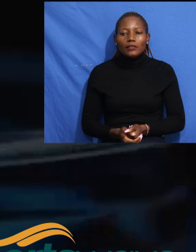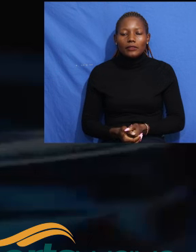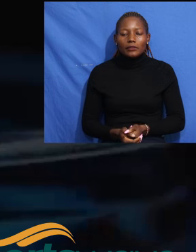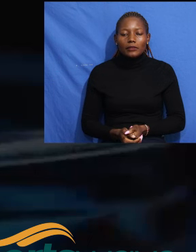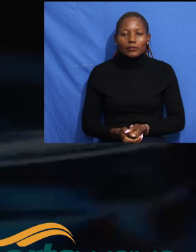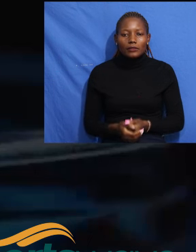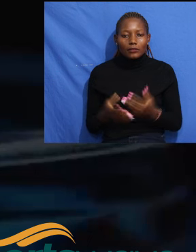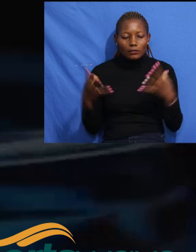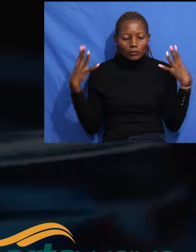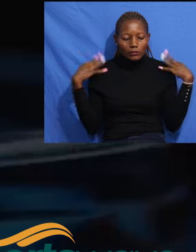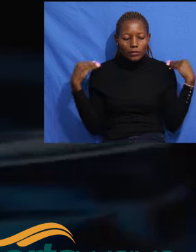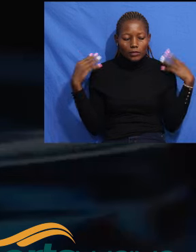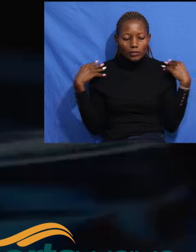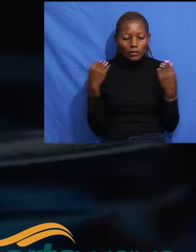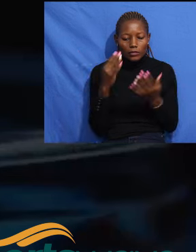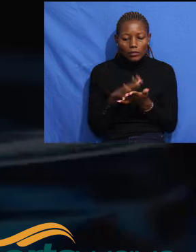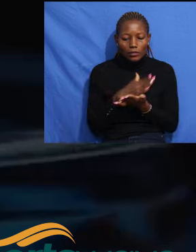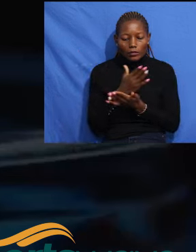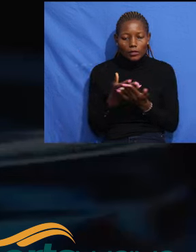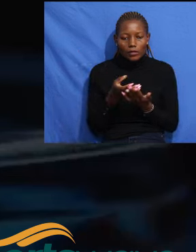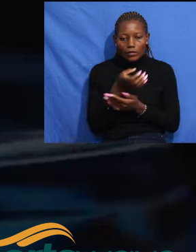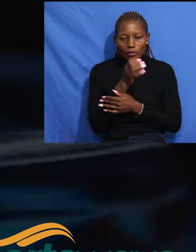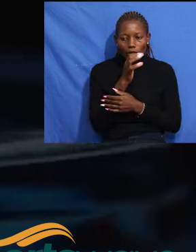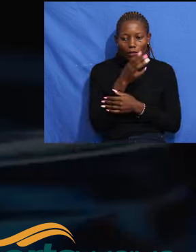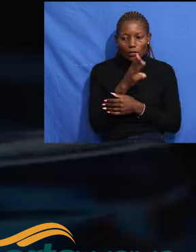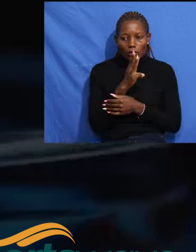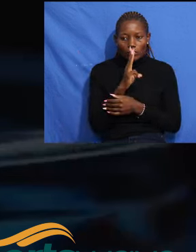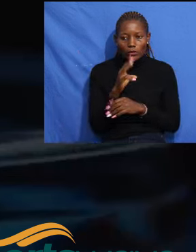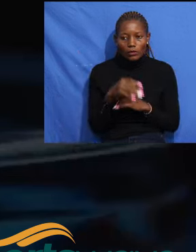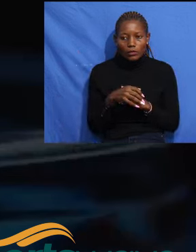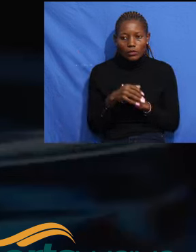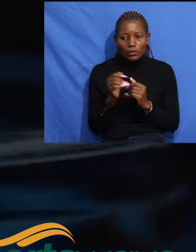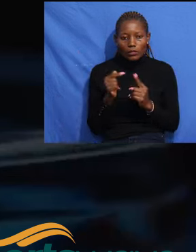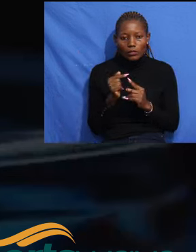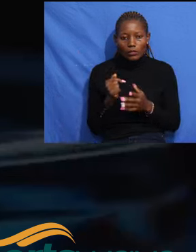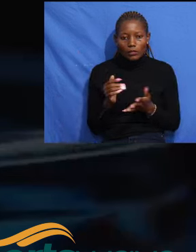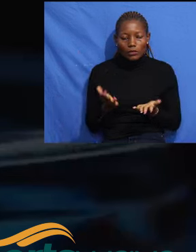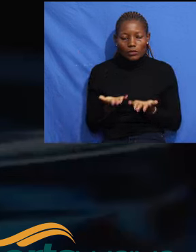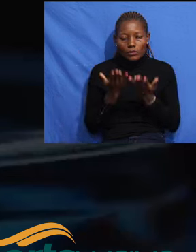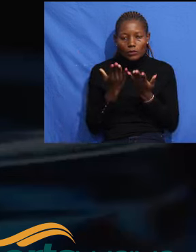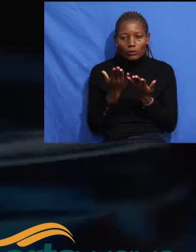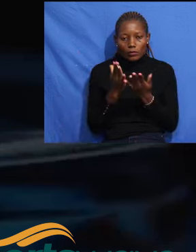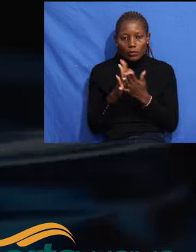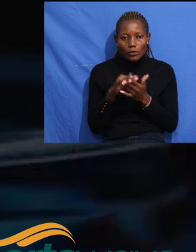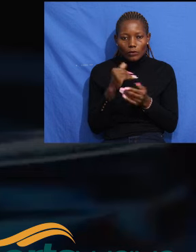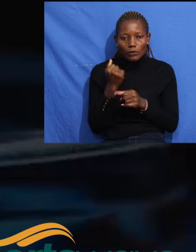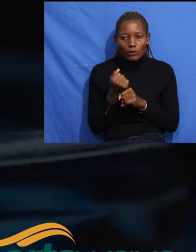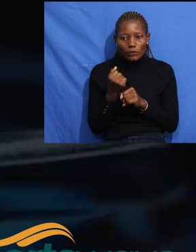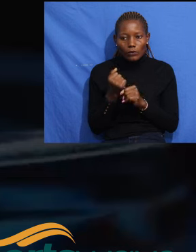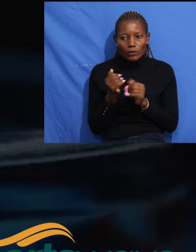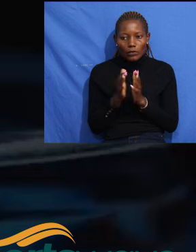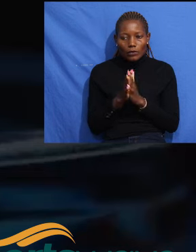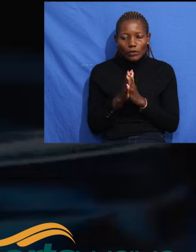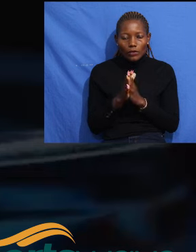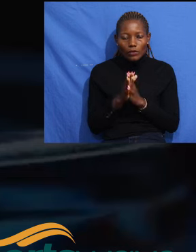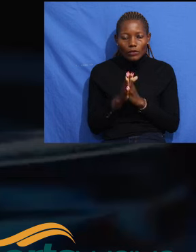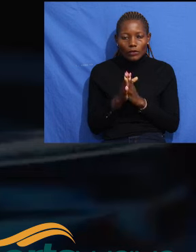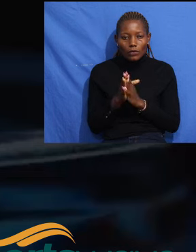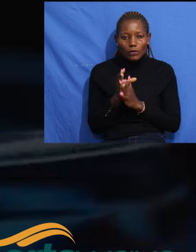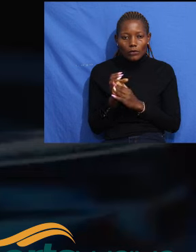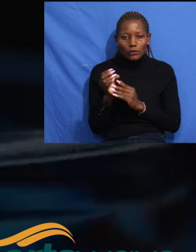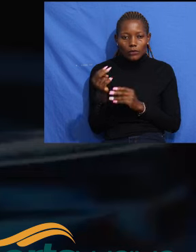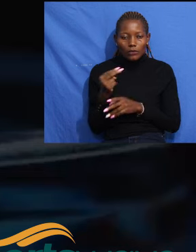So practical application, drink water frequently to prevent performance loss or to prevent heat stroke.